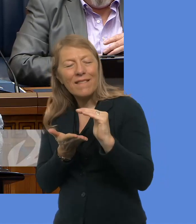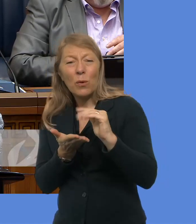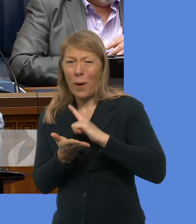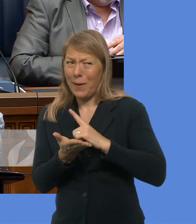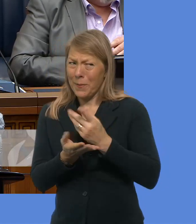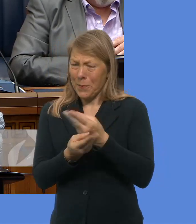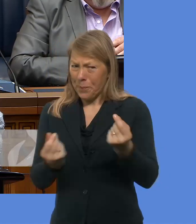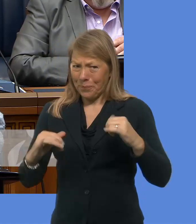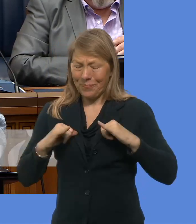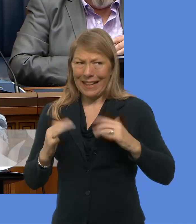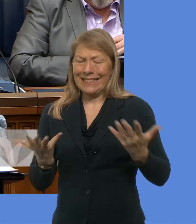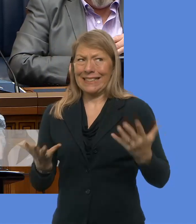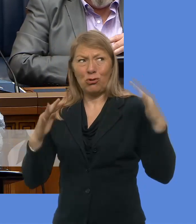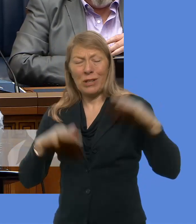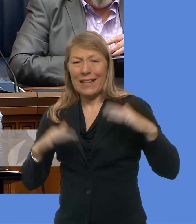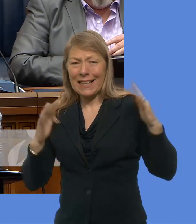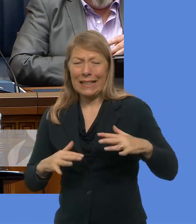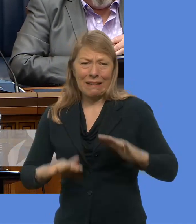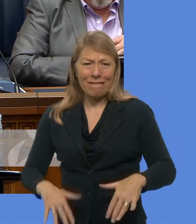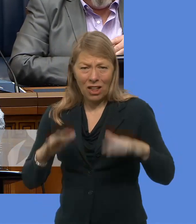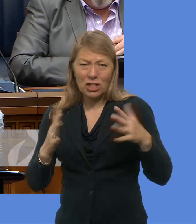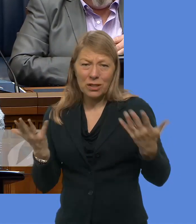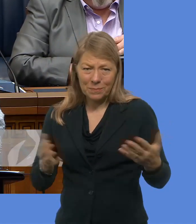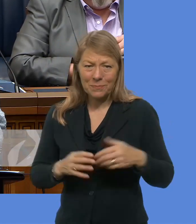flooding events. Obviously, there will be